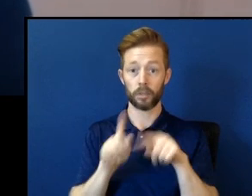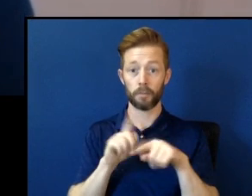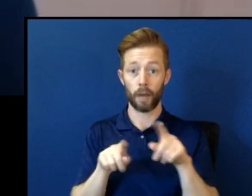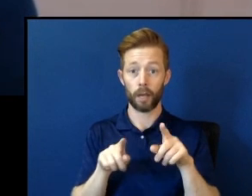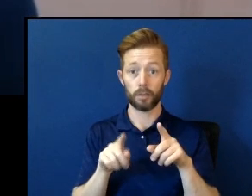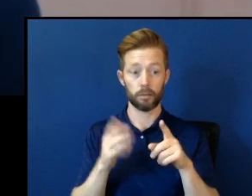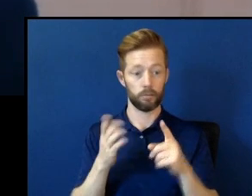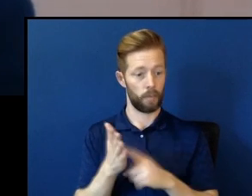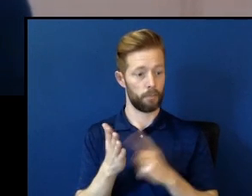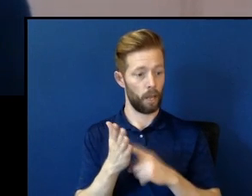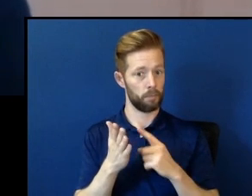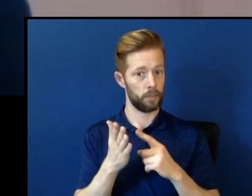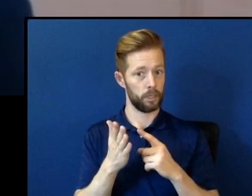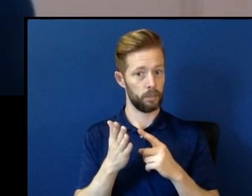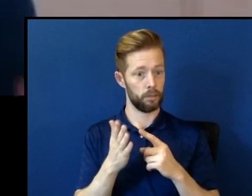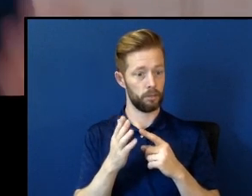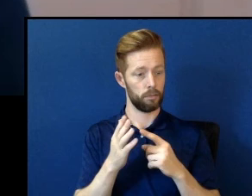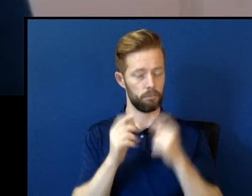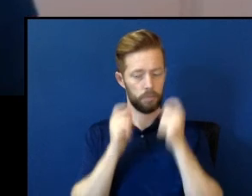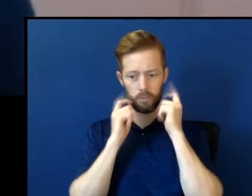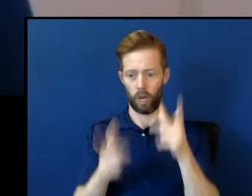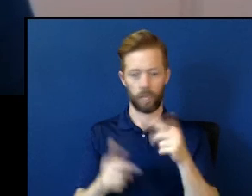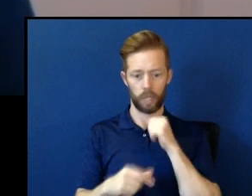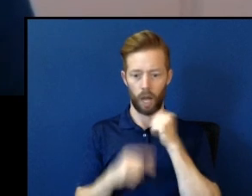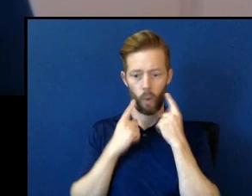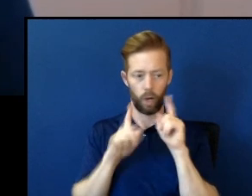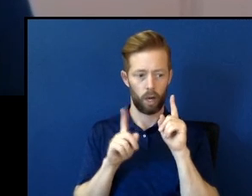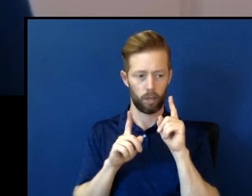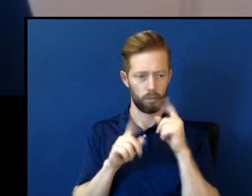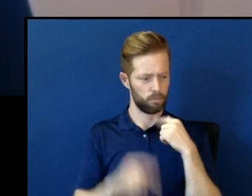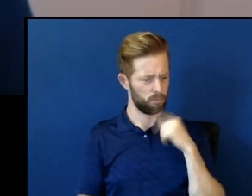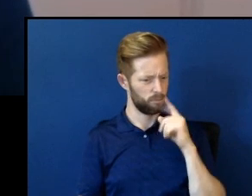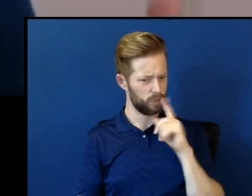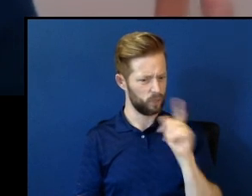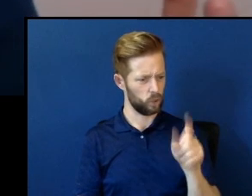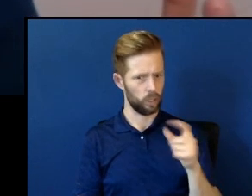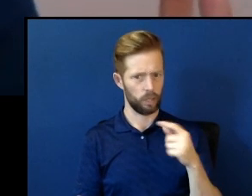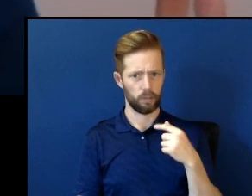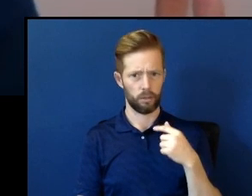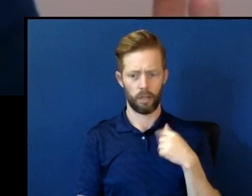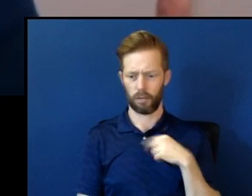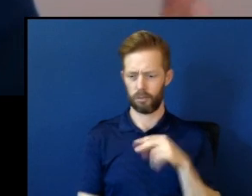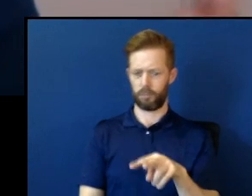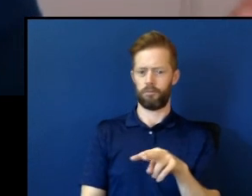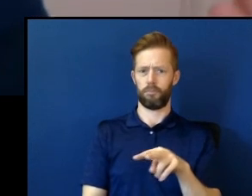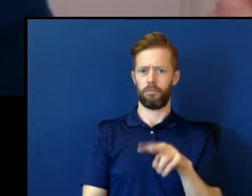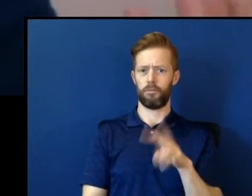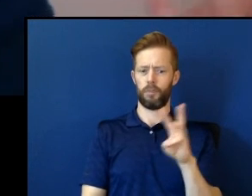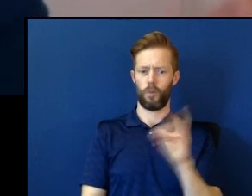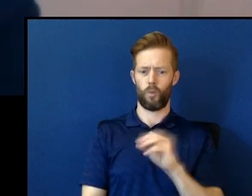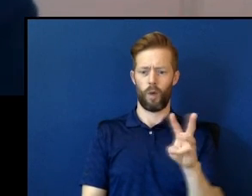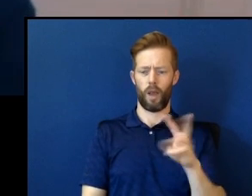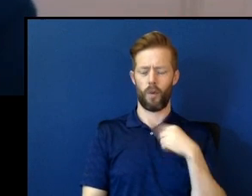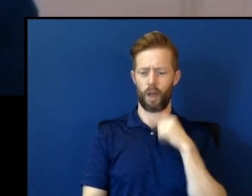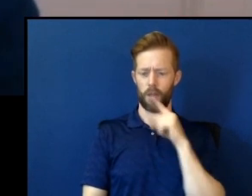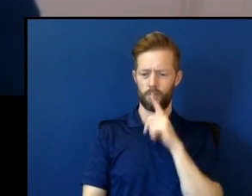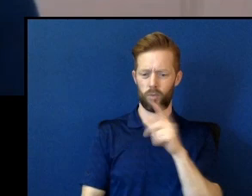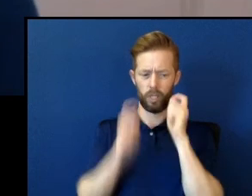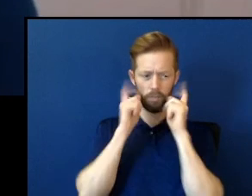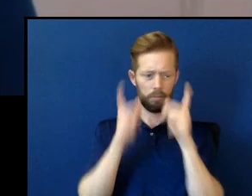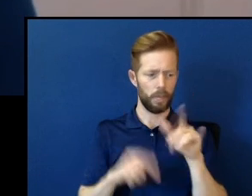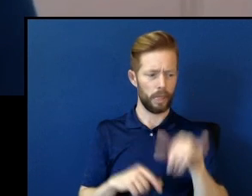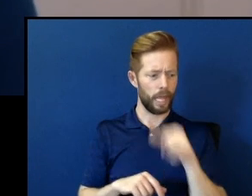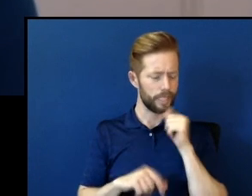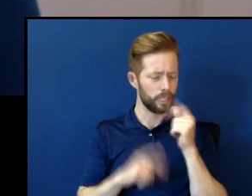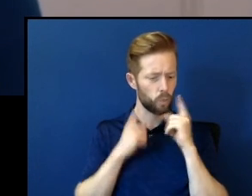sometimes things actually surprise me that they don't work. And so we get to say, wow, I'm